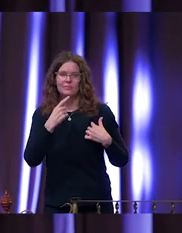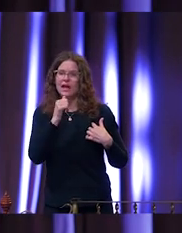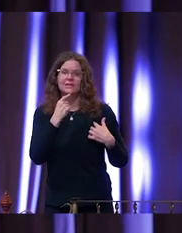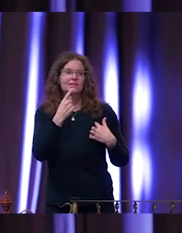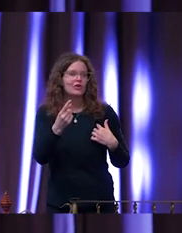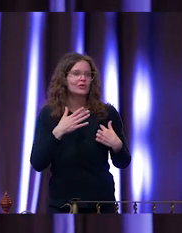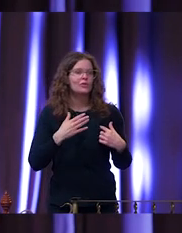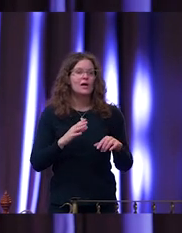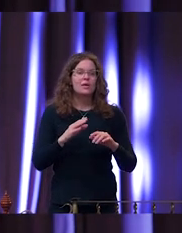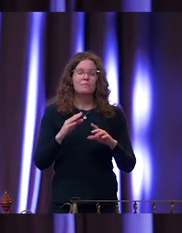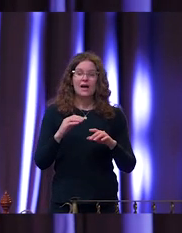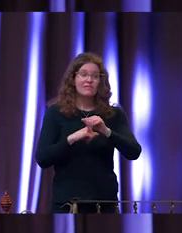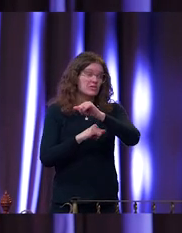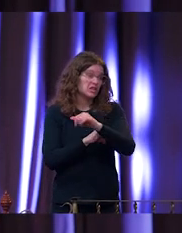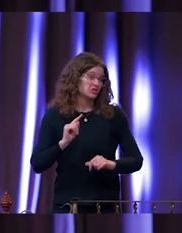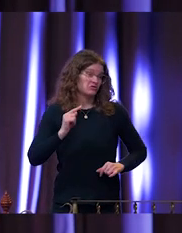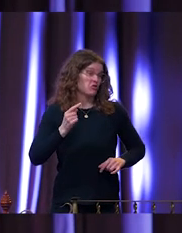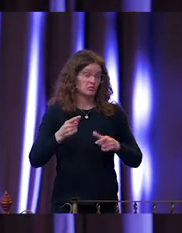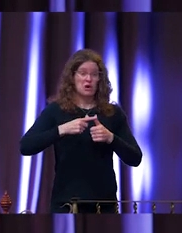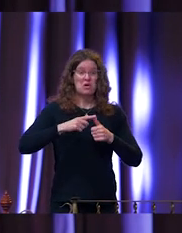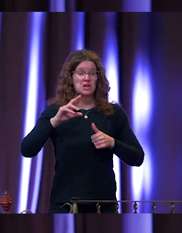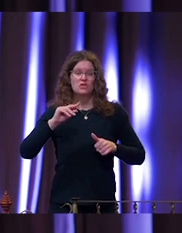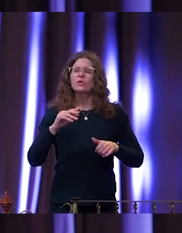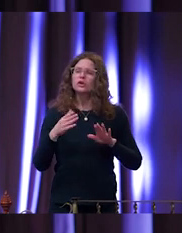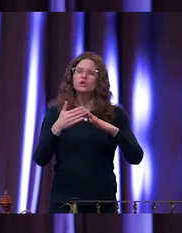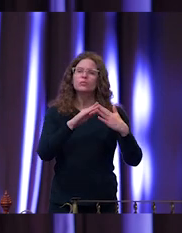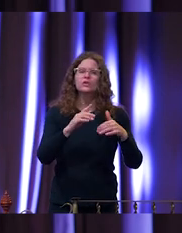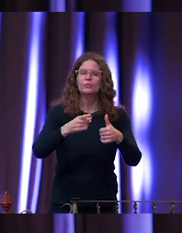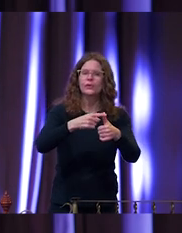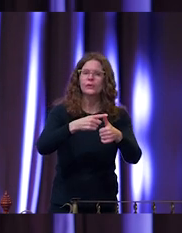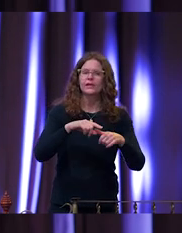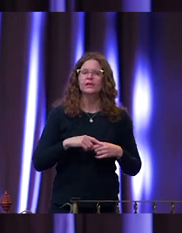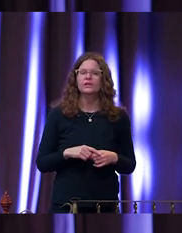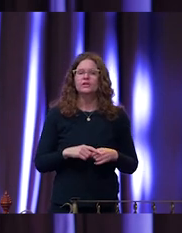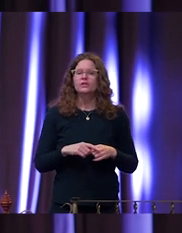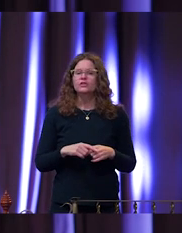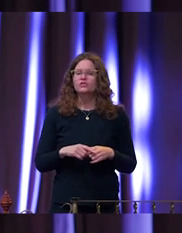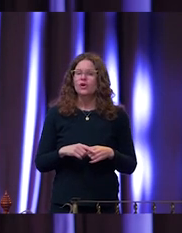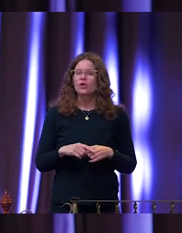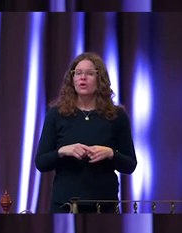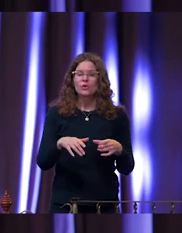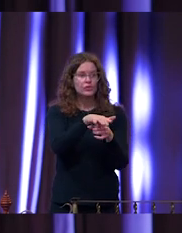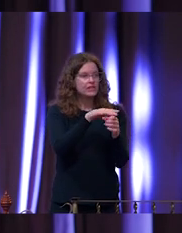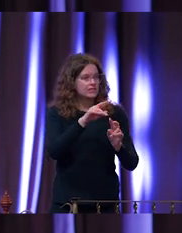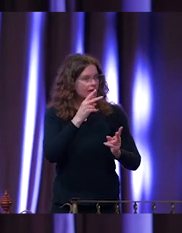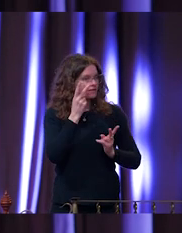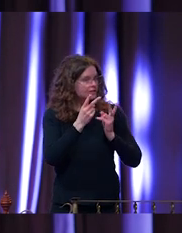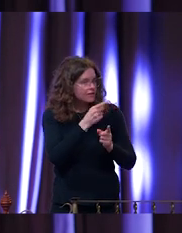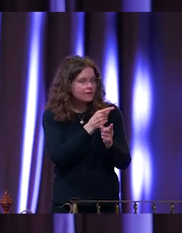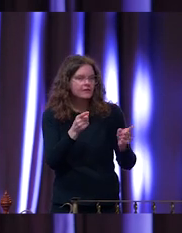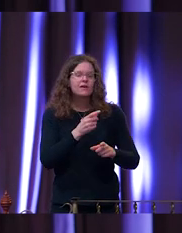believe community comes first, and that means all of you, right? So the position of the site visit, imperfect process, philanthropy